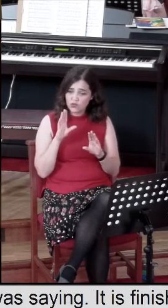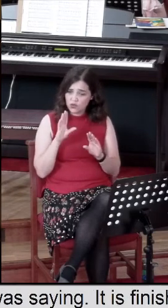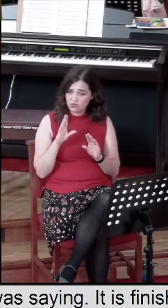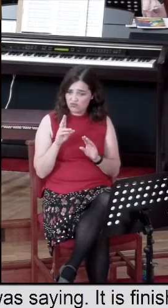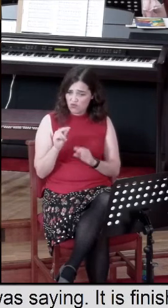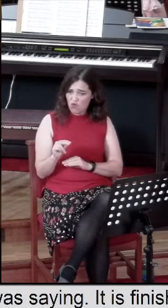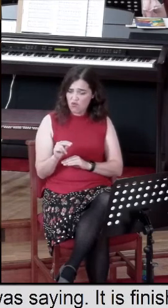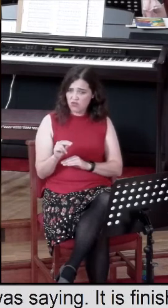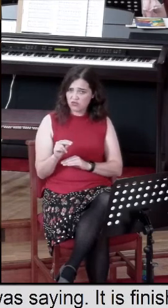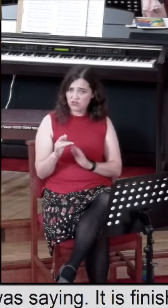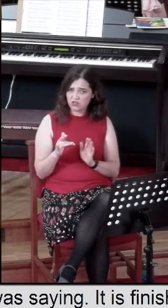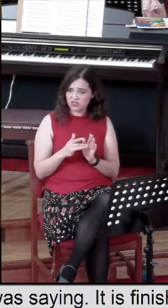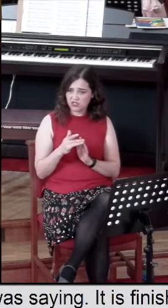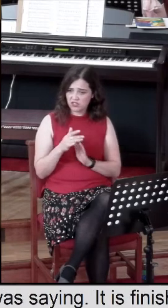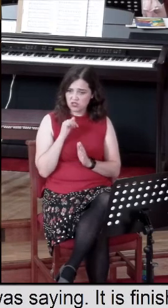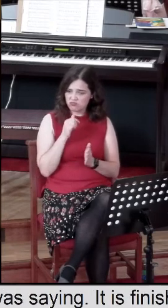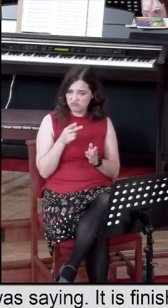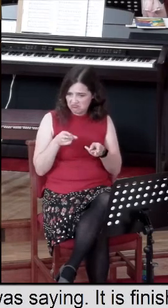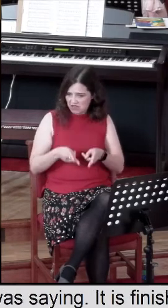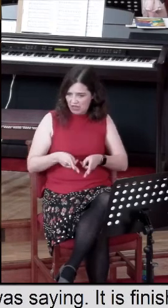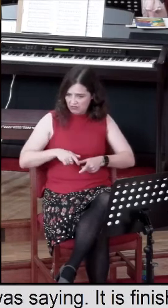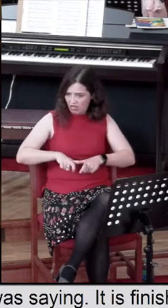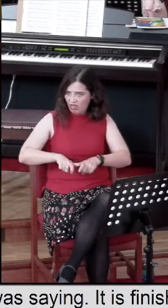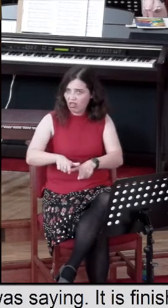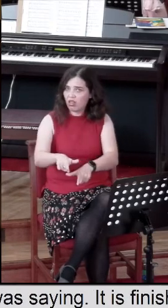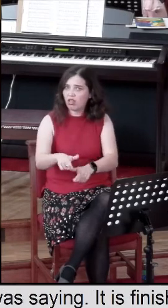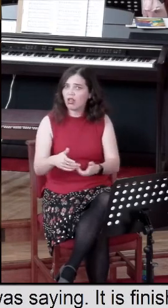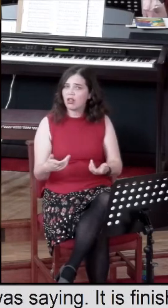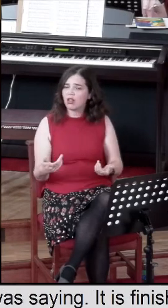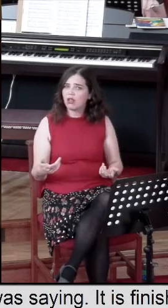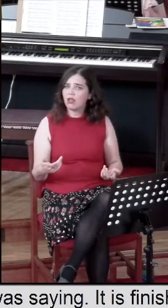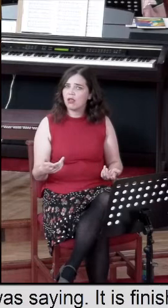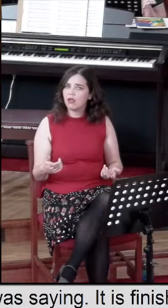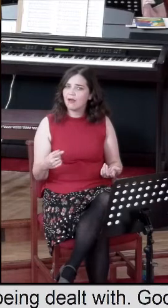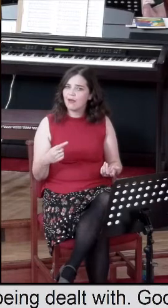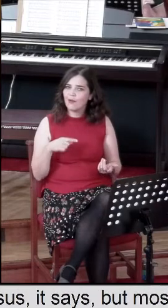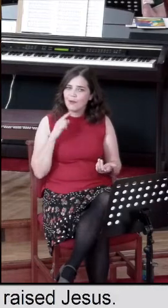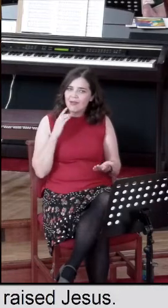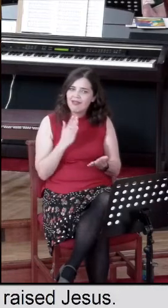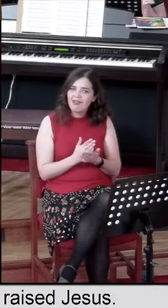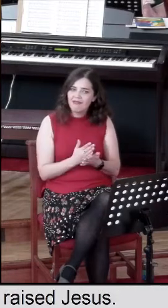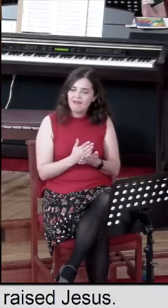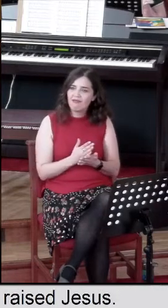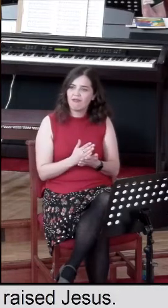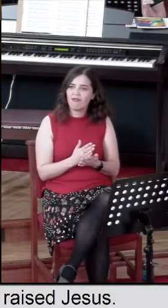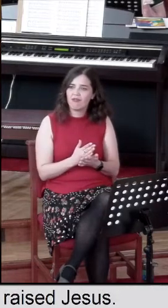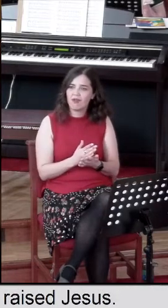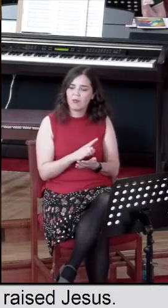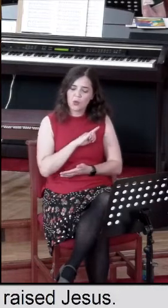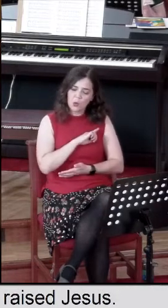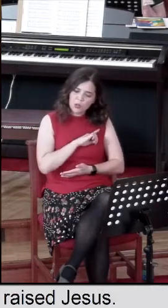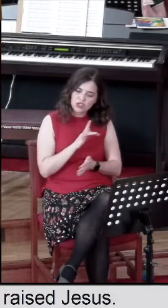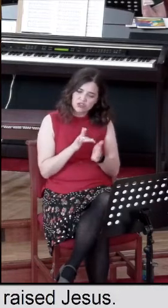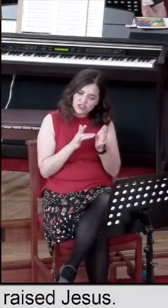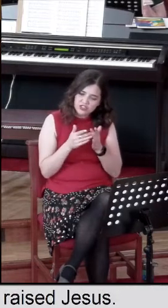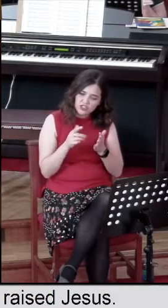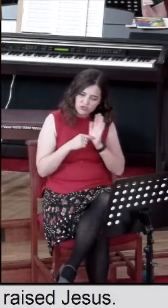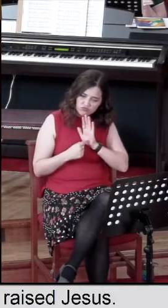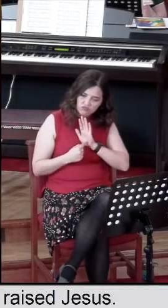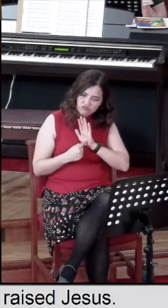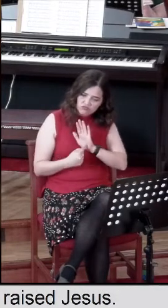not have been raised. So we believe because of who Jesus is and what God has shown